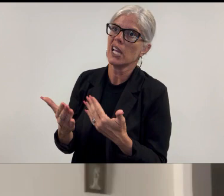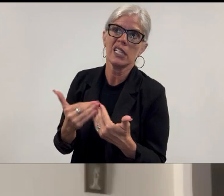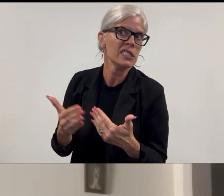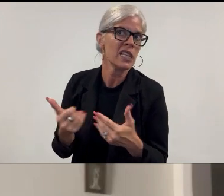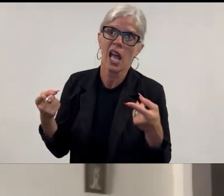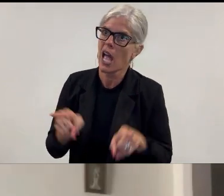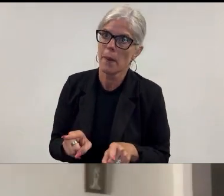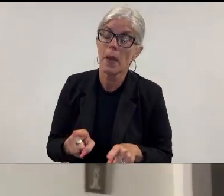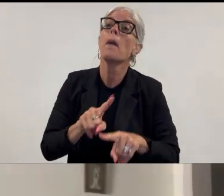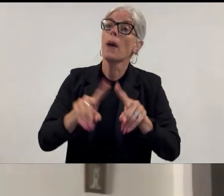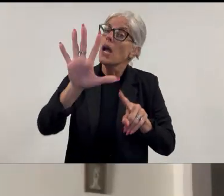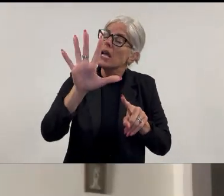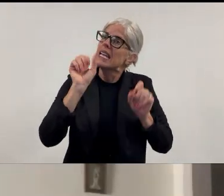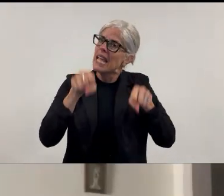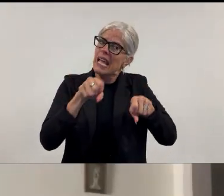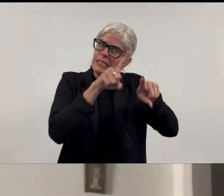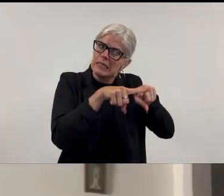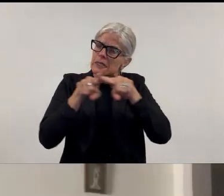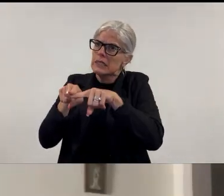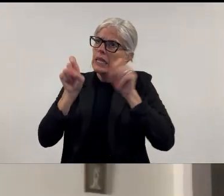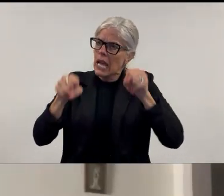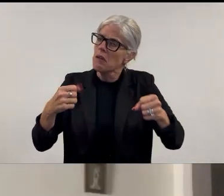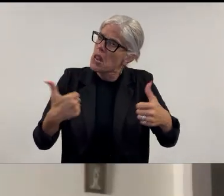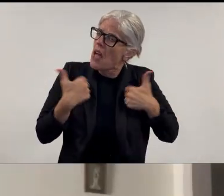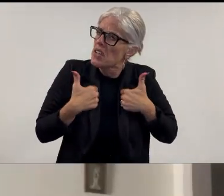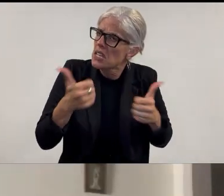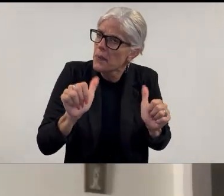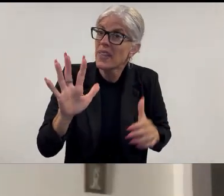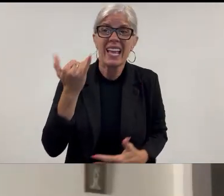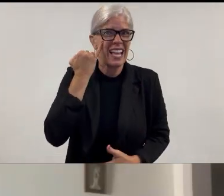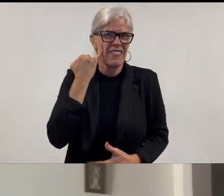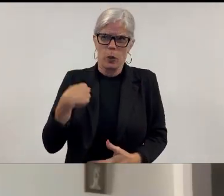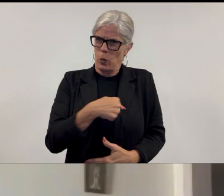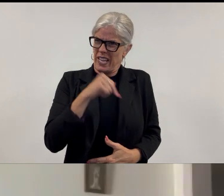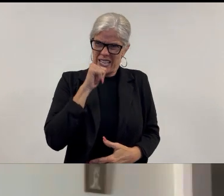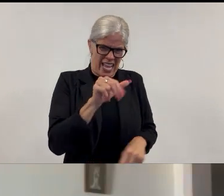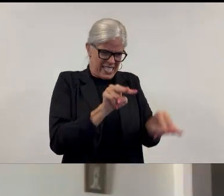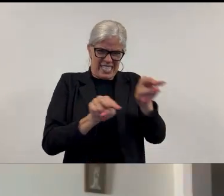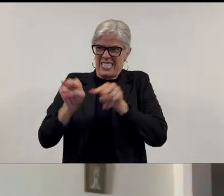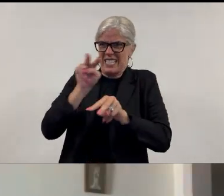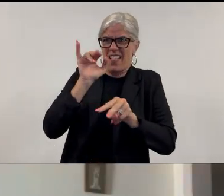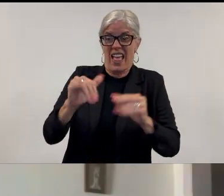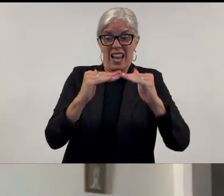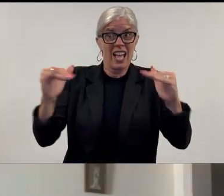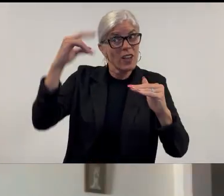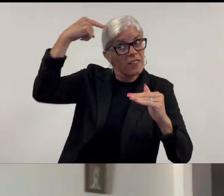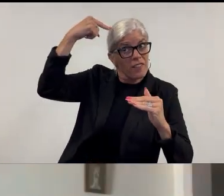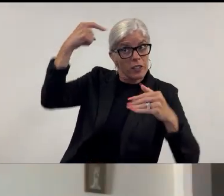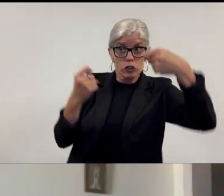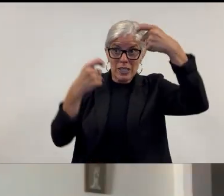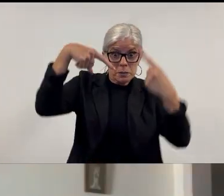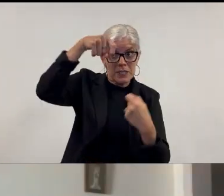easily achieved, but it still depends. If we downregulate the level